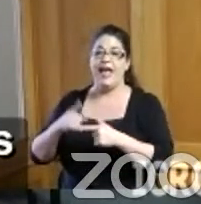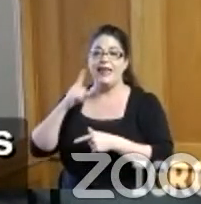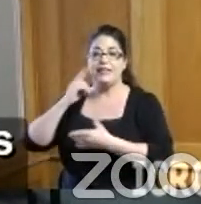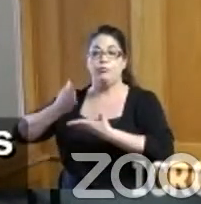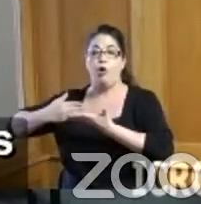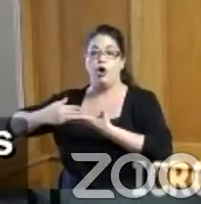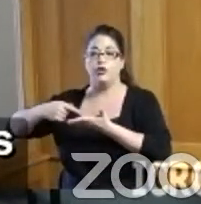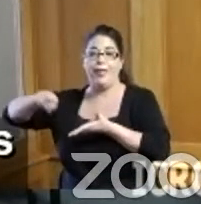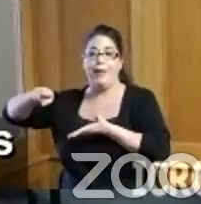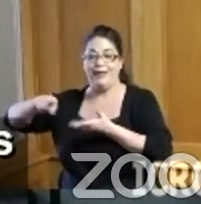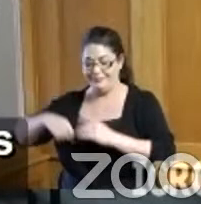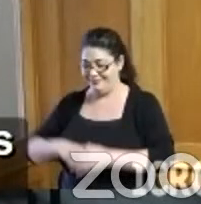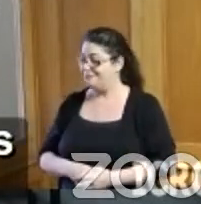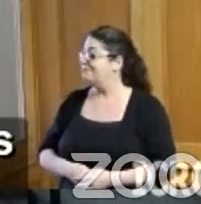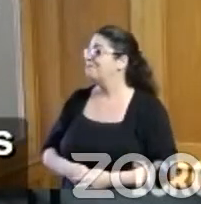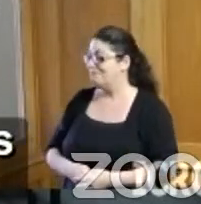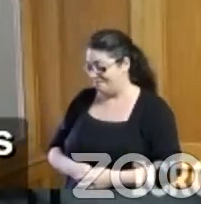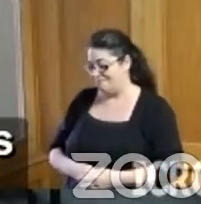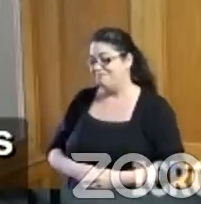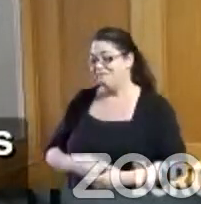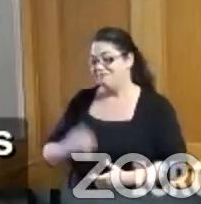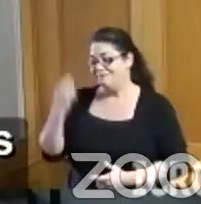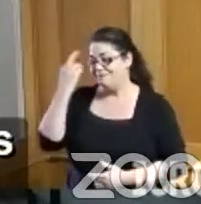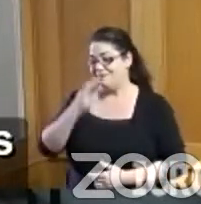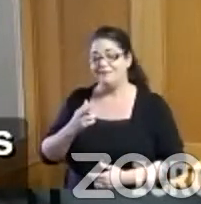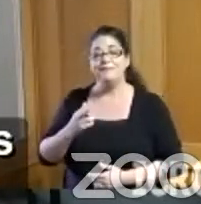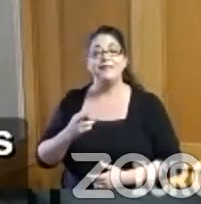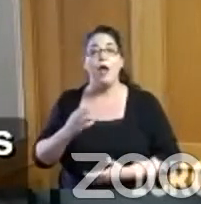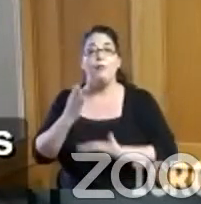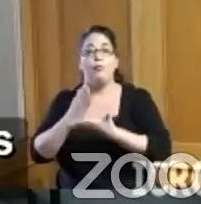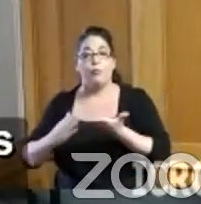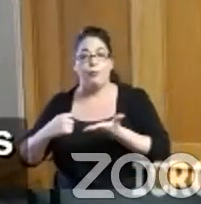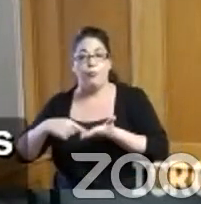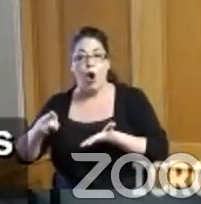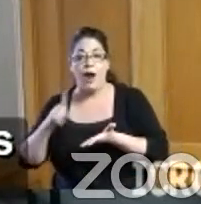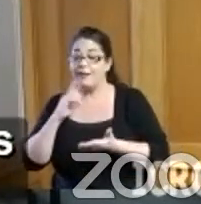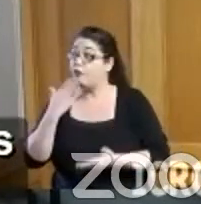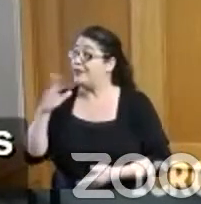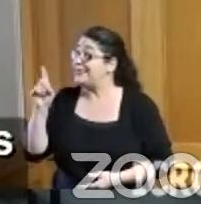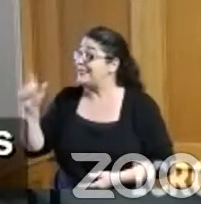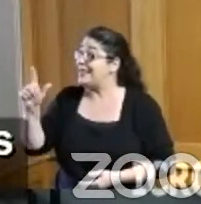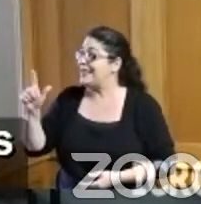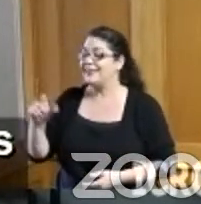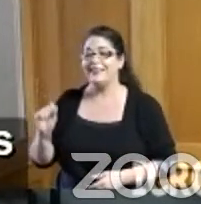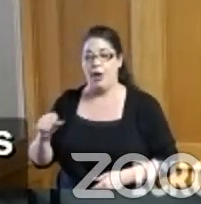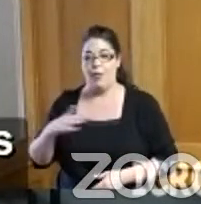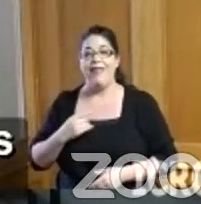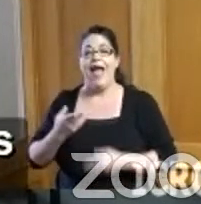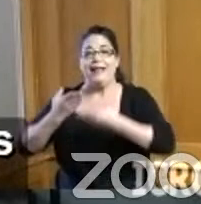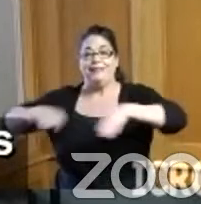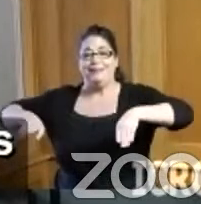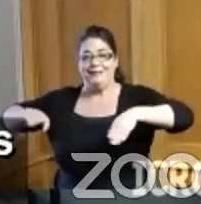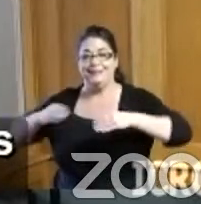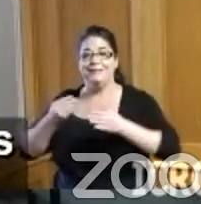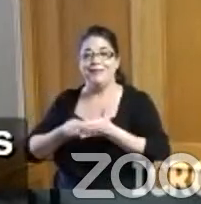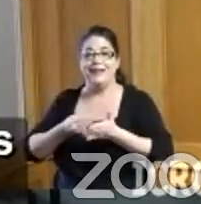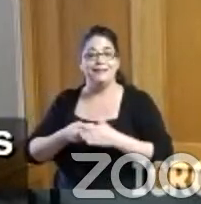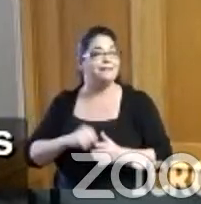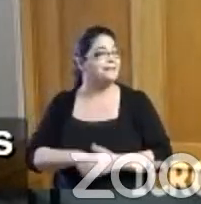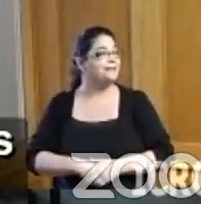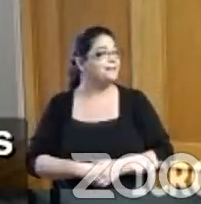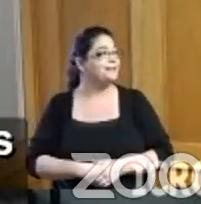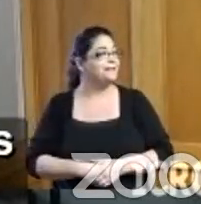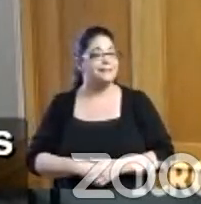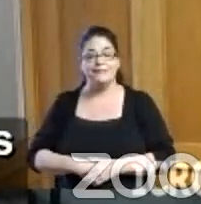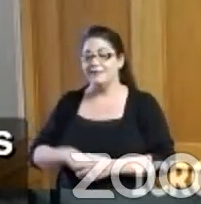partial. Yes. Right? We're only paying for part of it. Yeah, we're only paying a part. I was like, whoa, what a deal. that's the way we like it. Yeah. Yes. Thank you. So I'd like